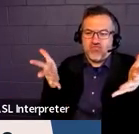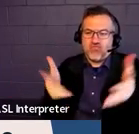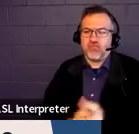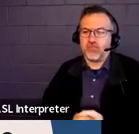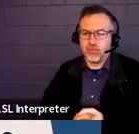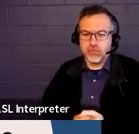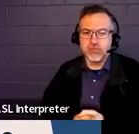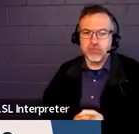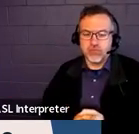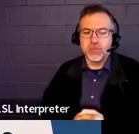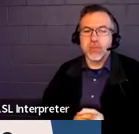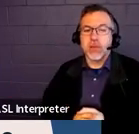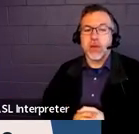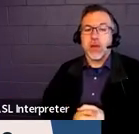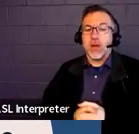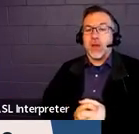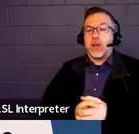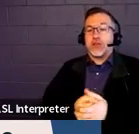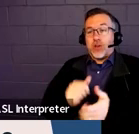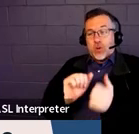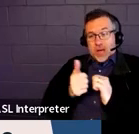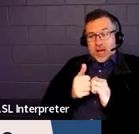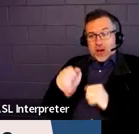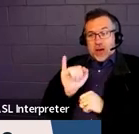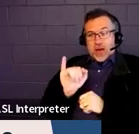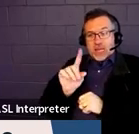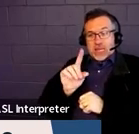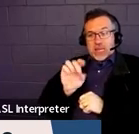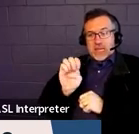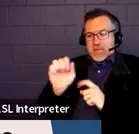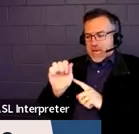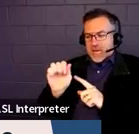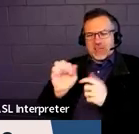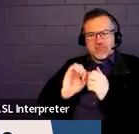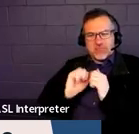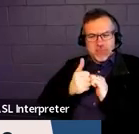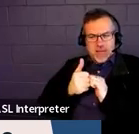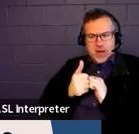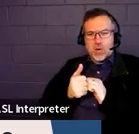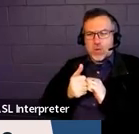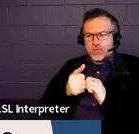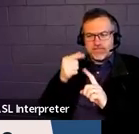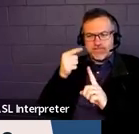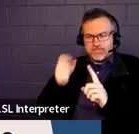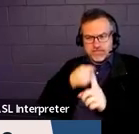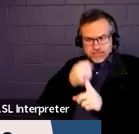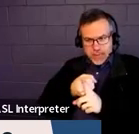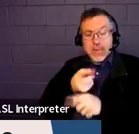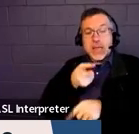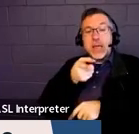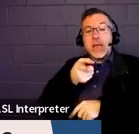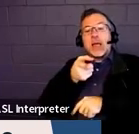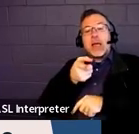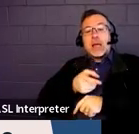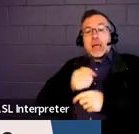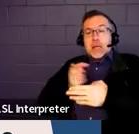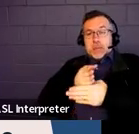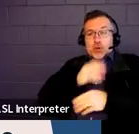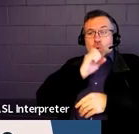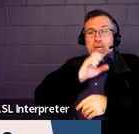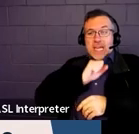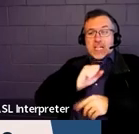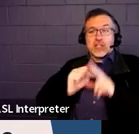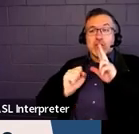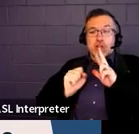So the way IDEA speaks to it is between the ages of 3 and